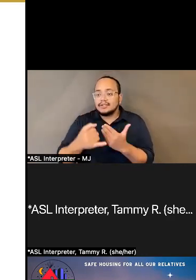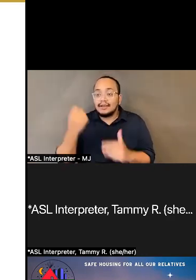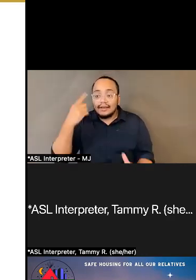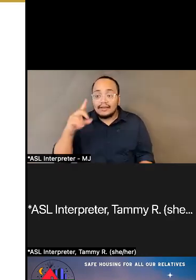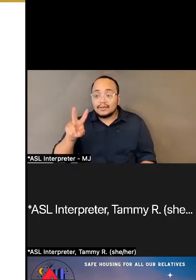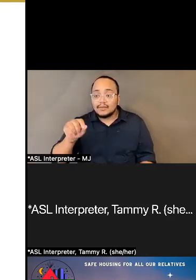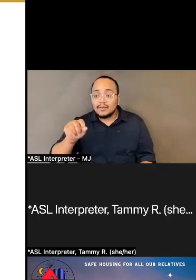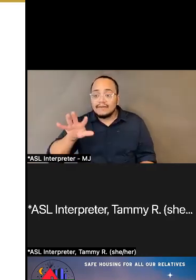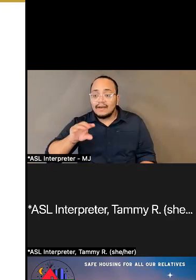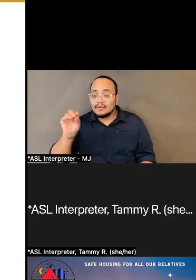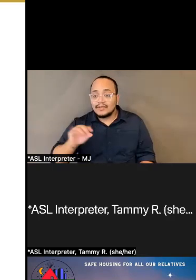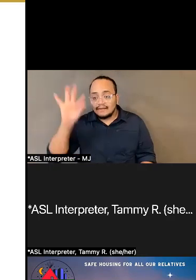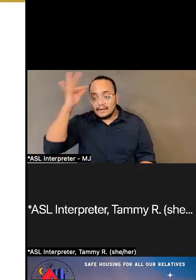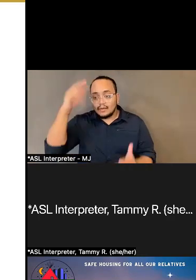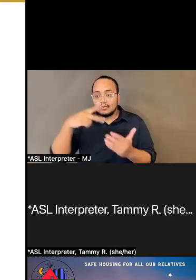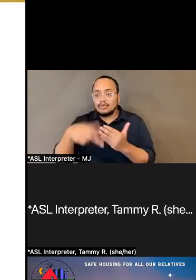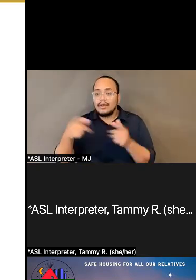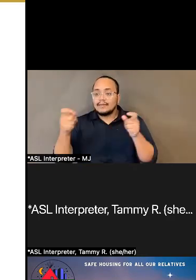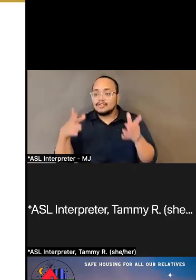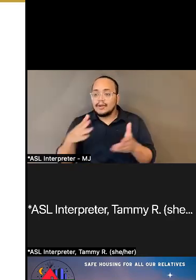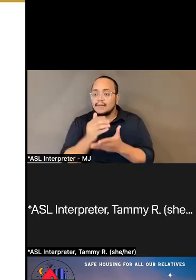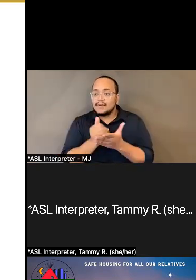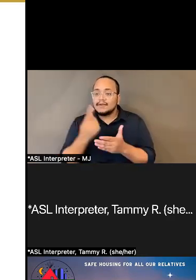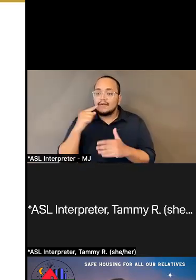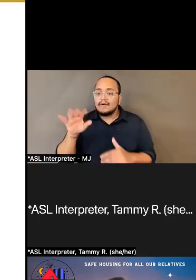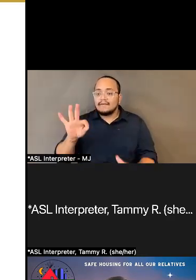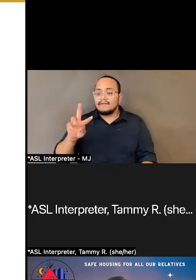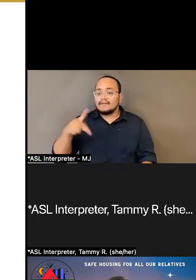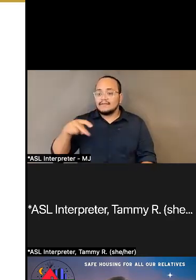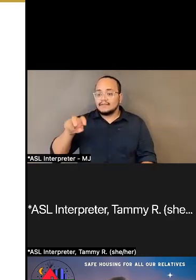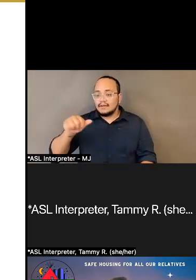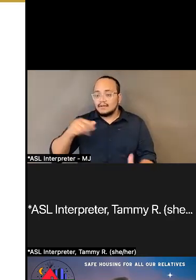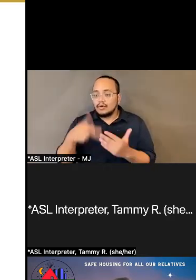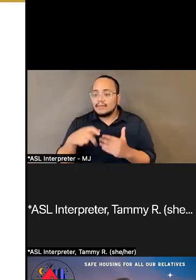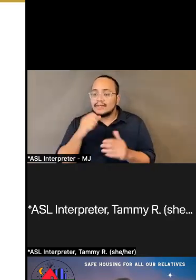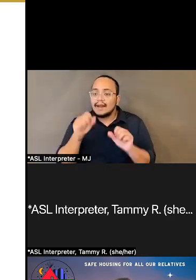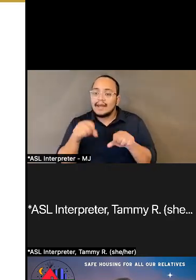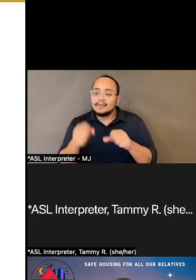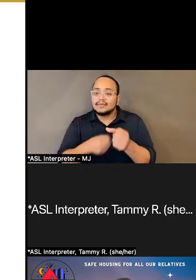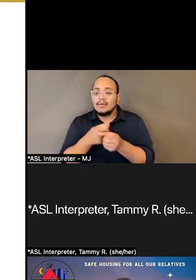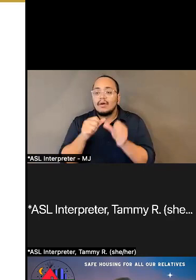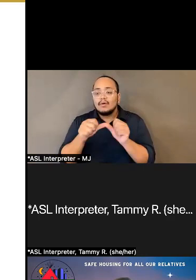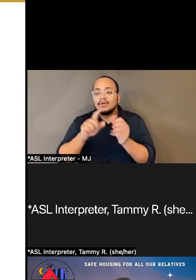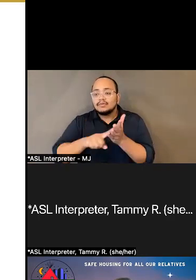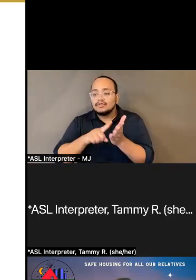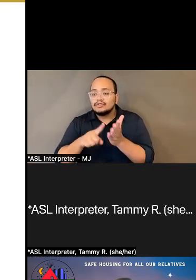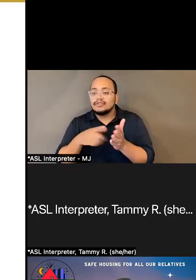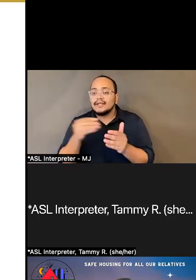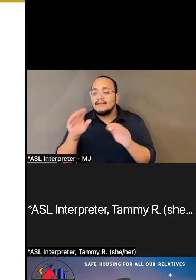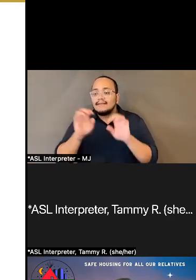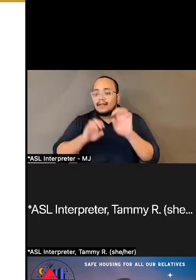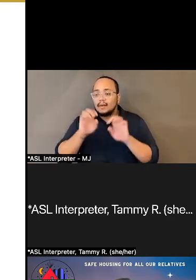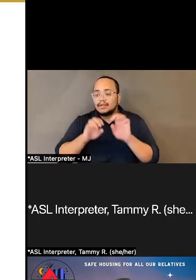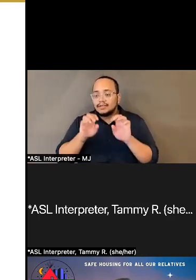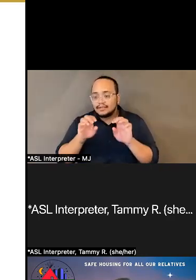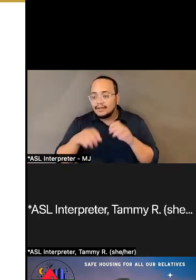and evaluation that is needed. We are looking forward to that FIPSA reauthorization, or we are looking forward to what the FIPSA